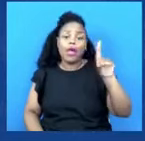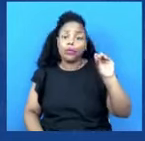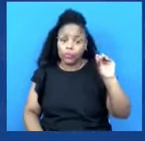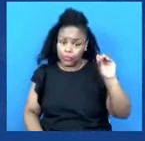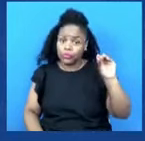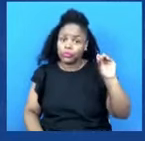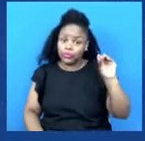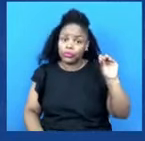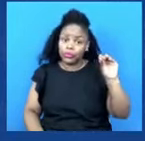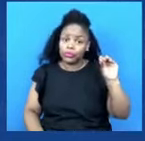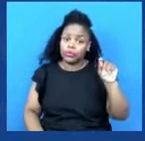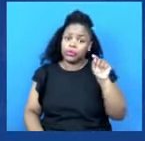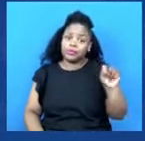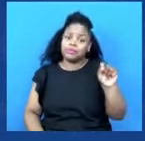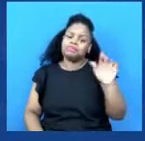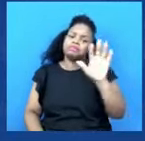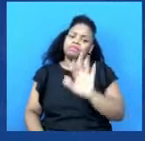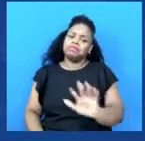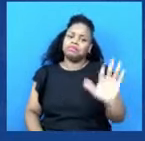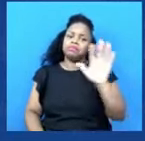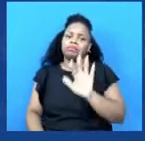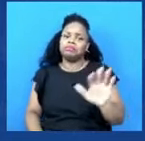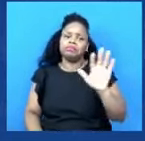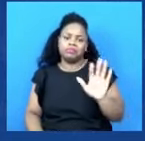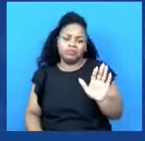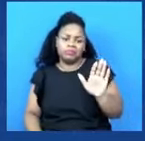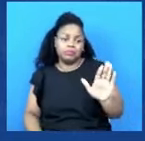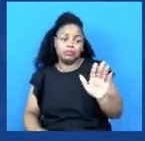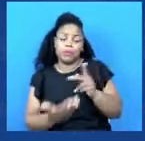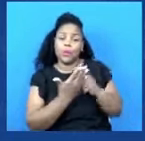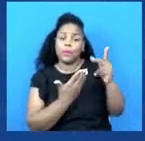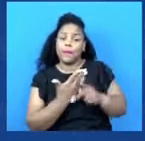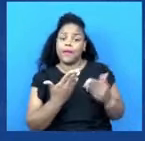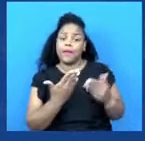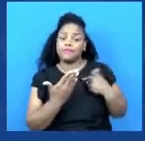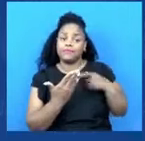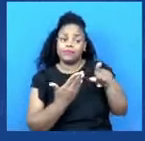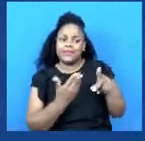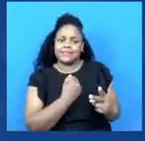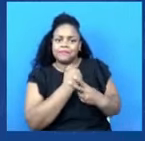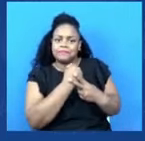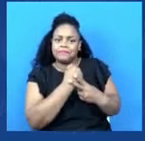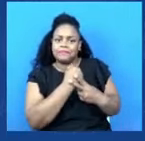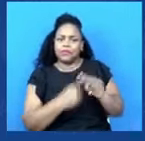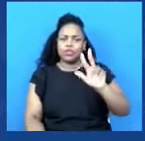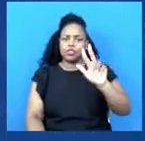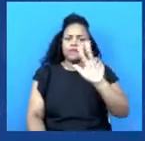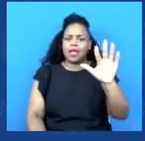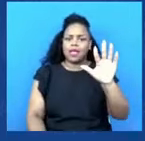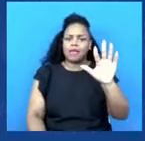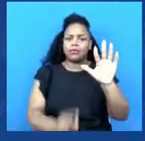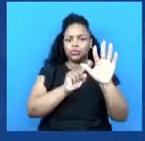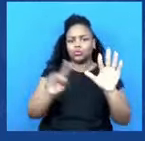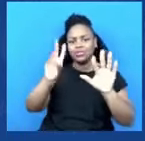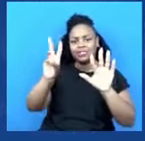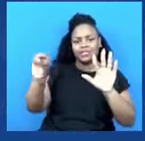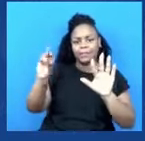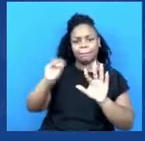program is going to save $35 million to $60 million a year for people in